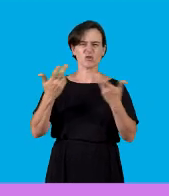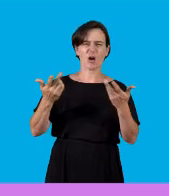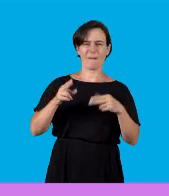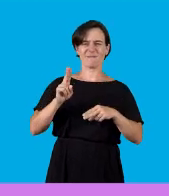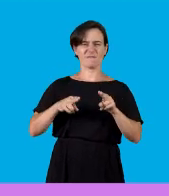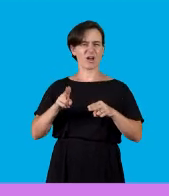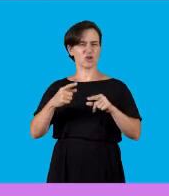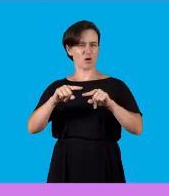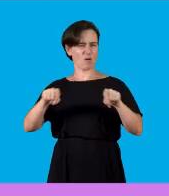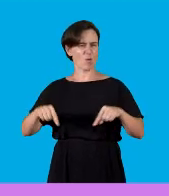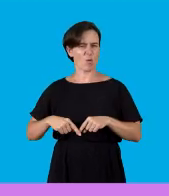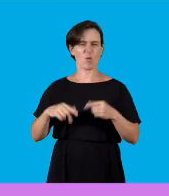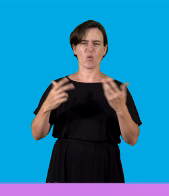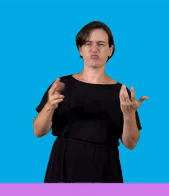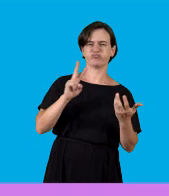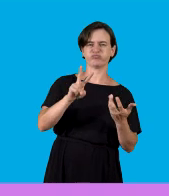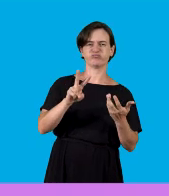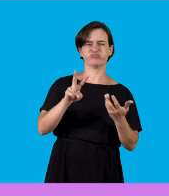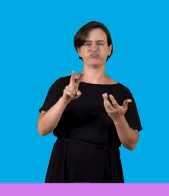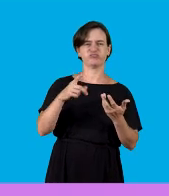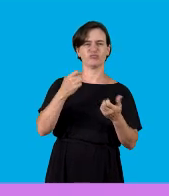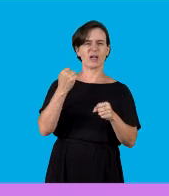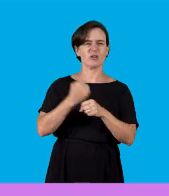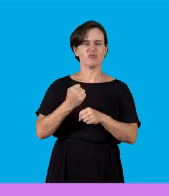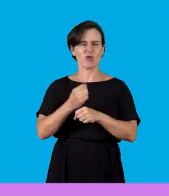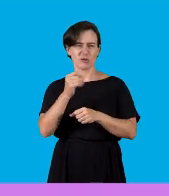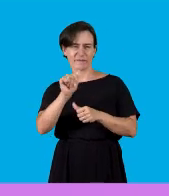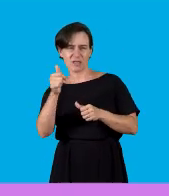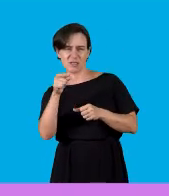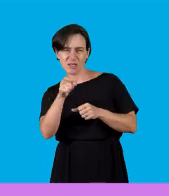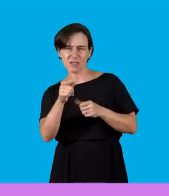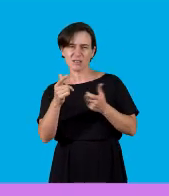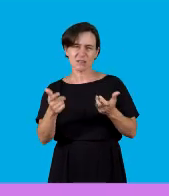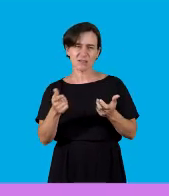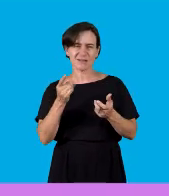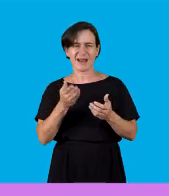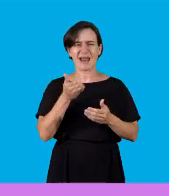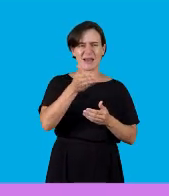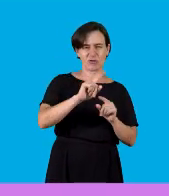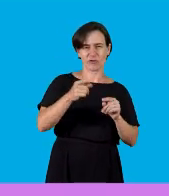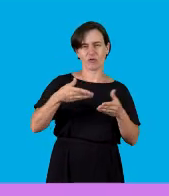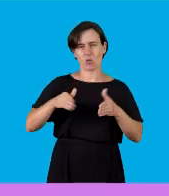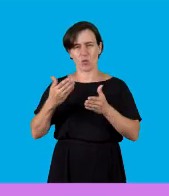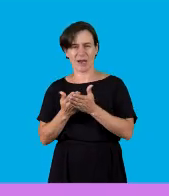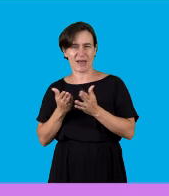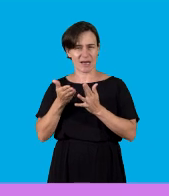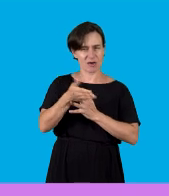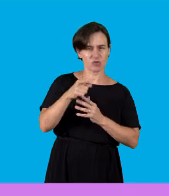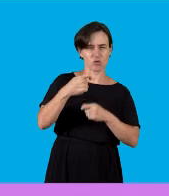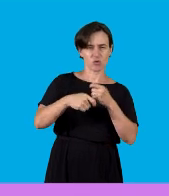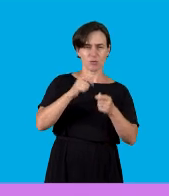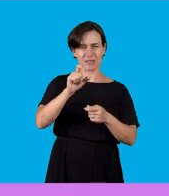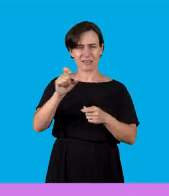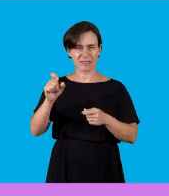fashion court. We also see there's a garage there next to it. We also have the entrances, which are indicated by the numbers